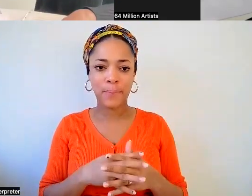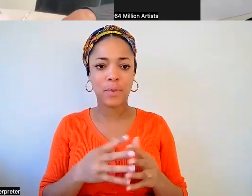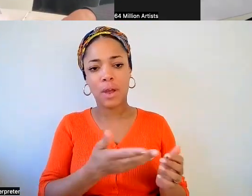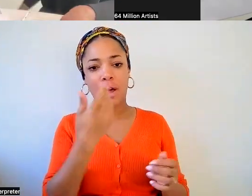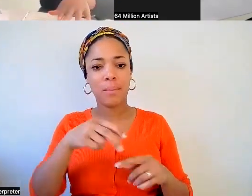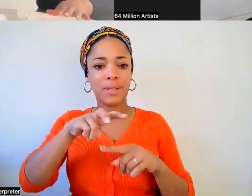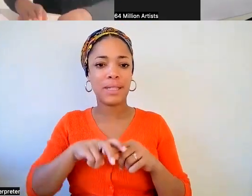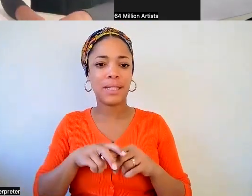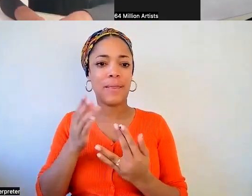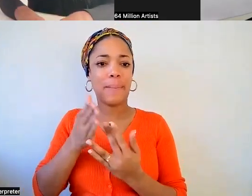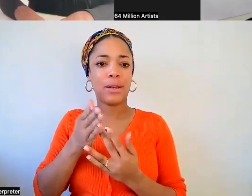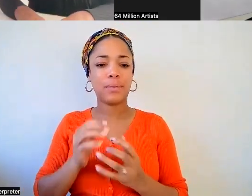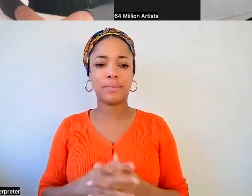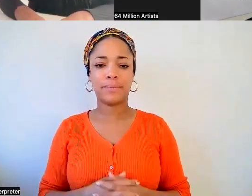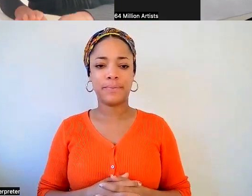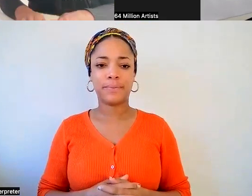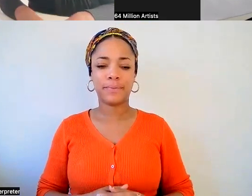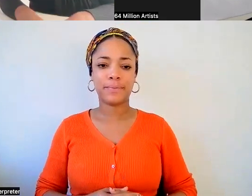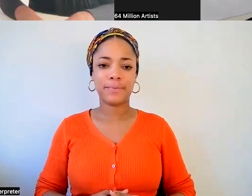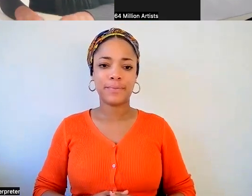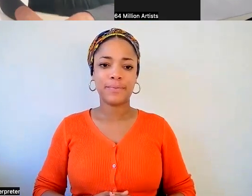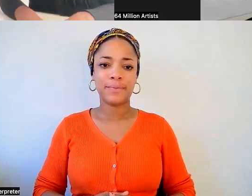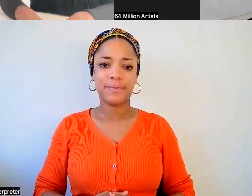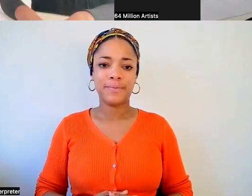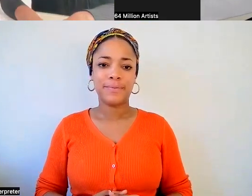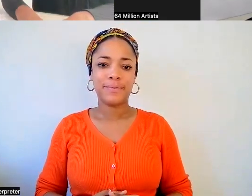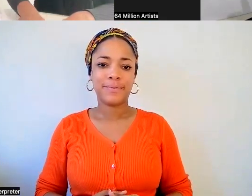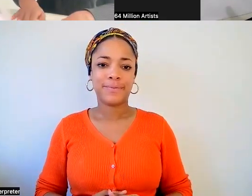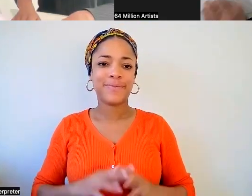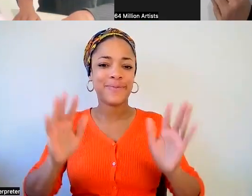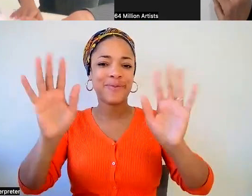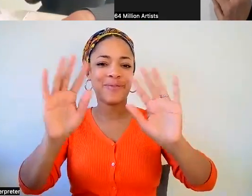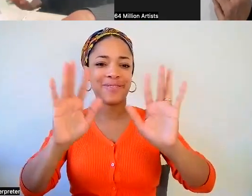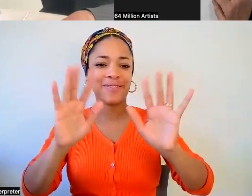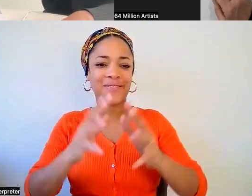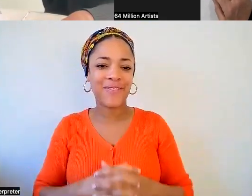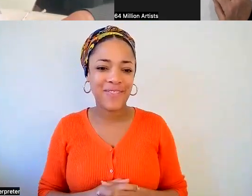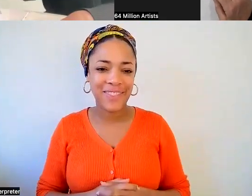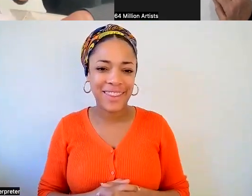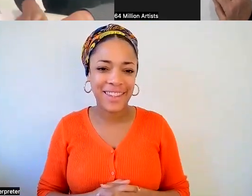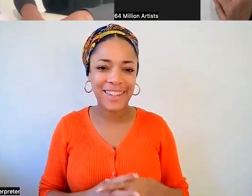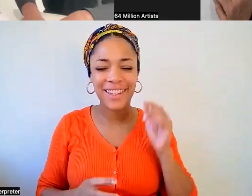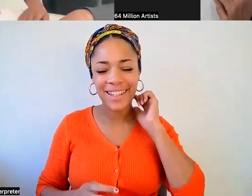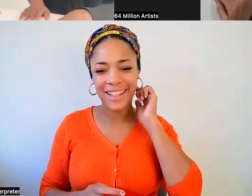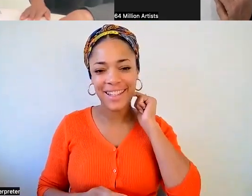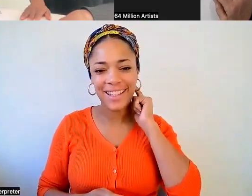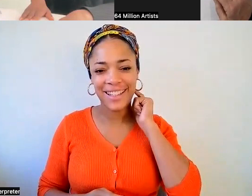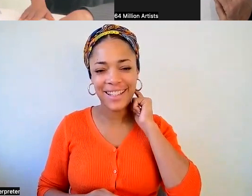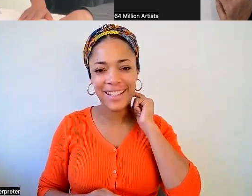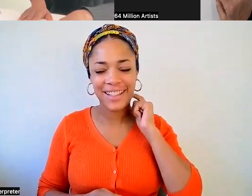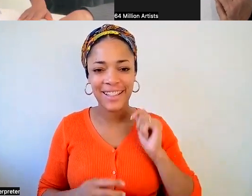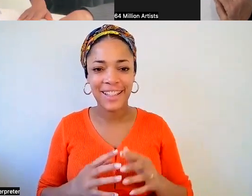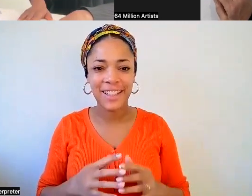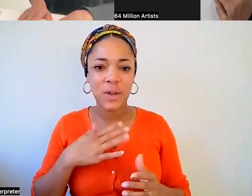well. You come round behind. So we can't wait to look through some of those. Oh, you're on camera. That's great. Yeah. But yes. Would you like to